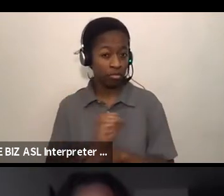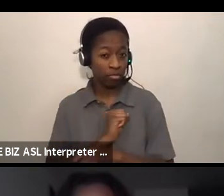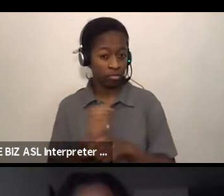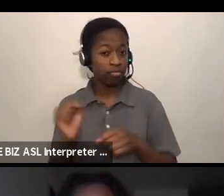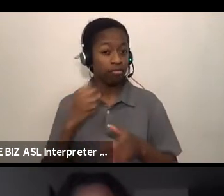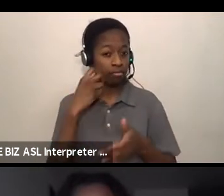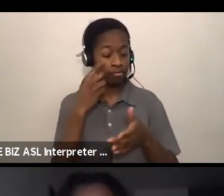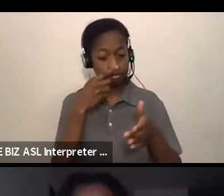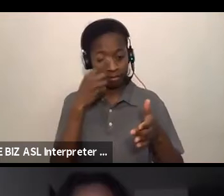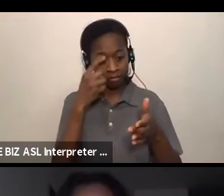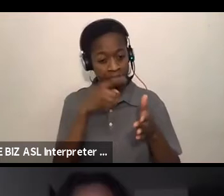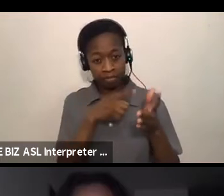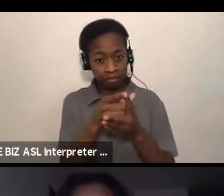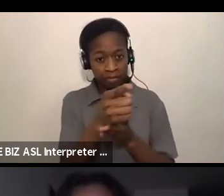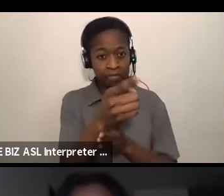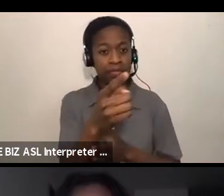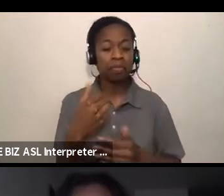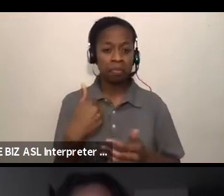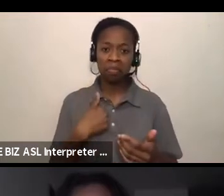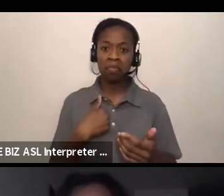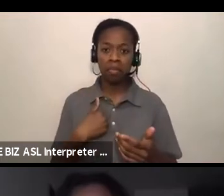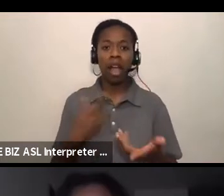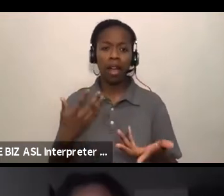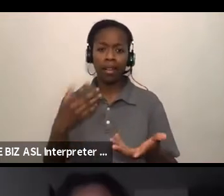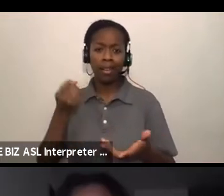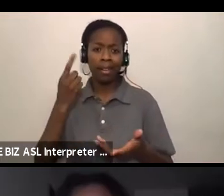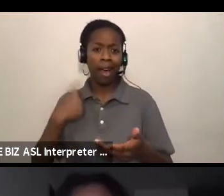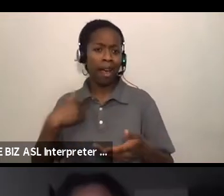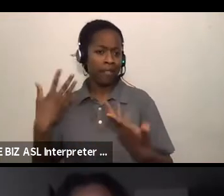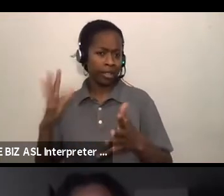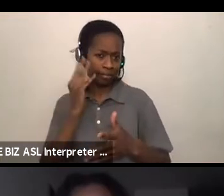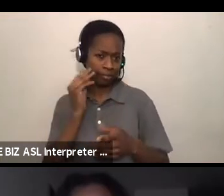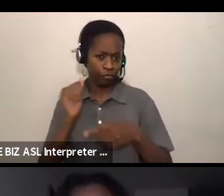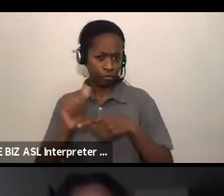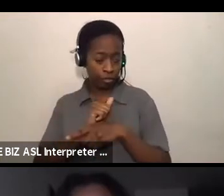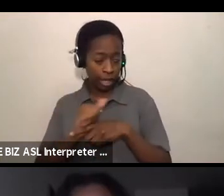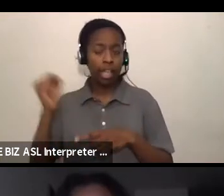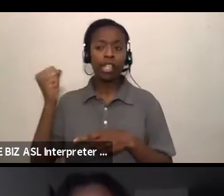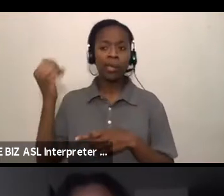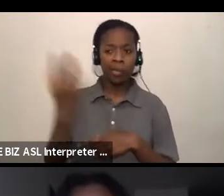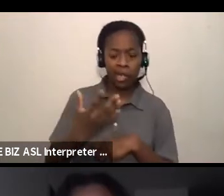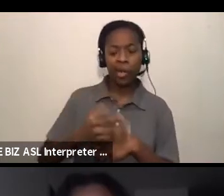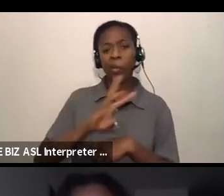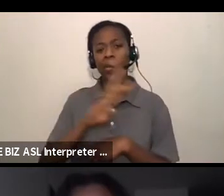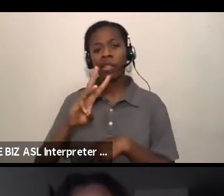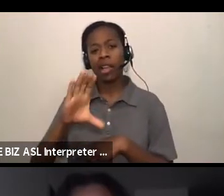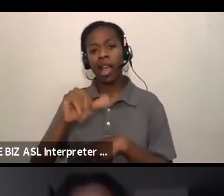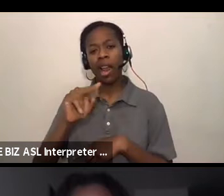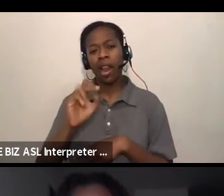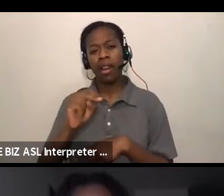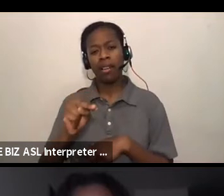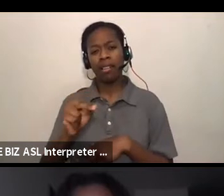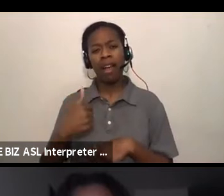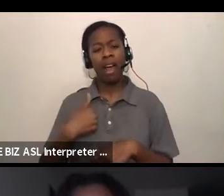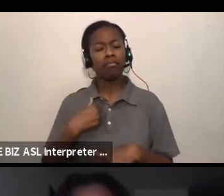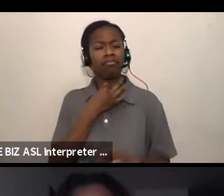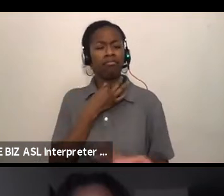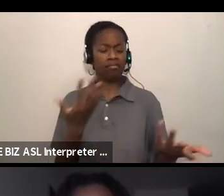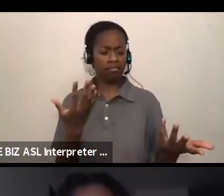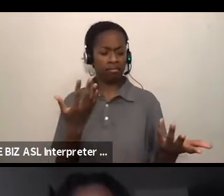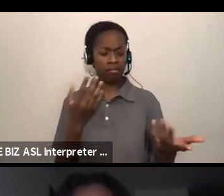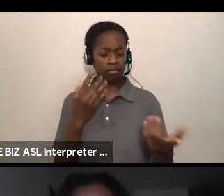kind of exploring that, and I had been trained, again, being trained kind of, you know, Shakespeare, the Western canon and all this stuff. And I'm like, well, what about the stories